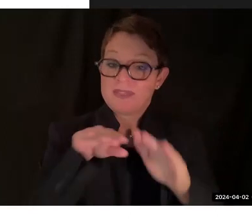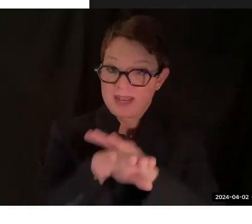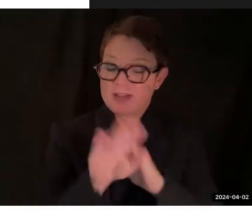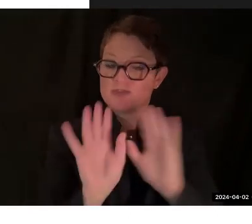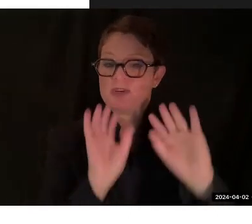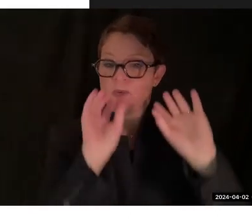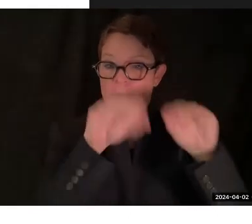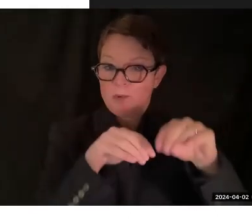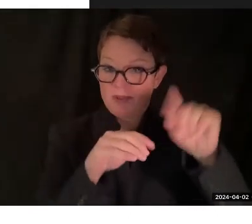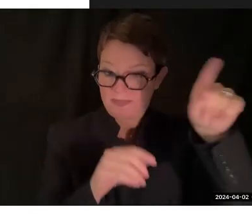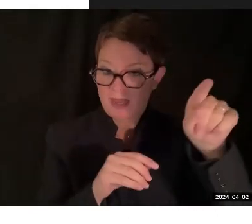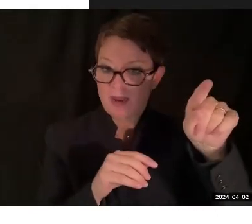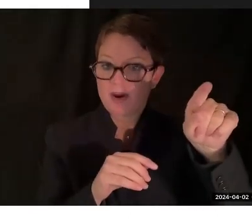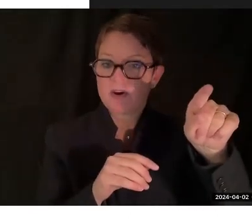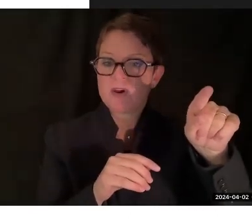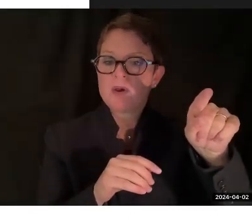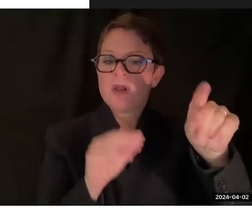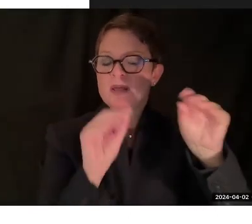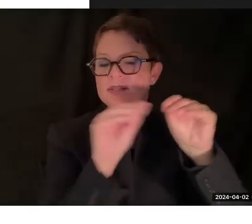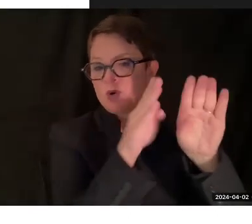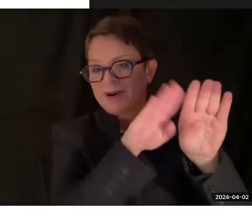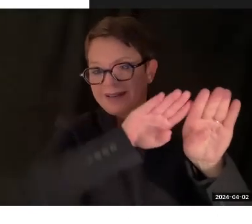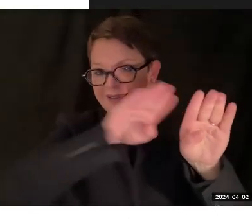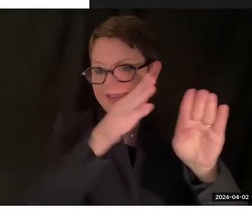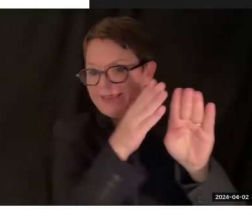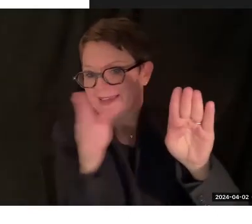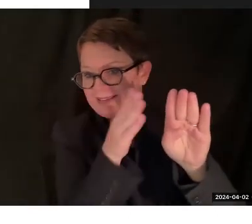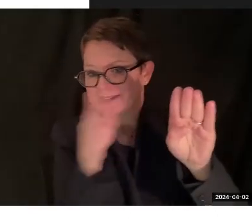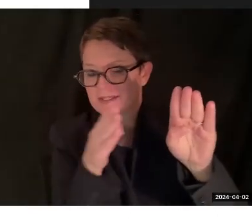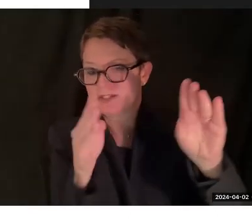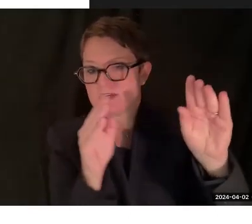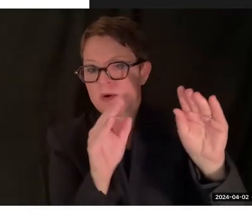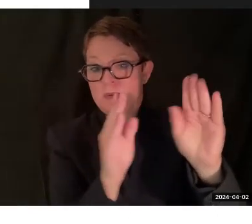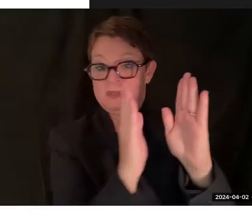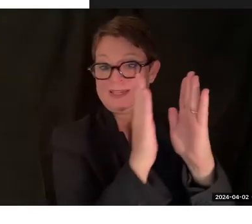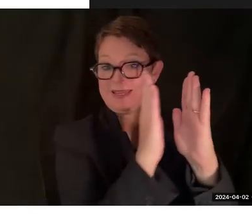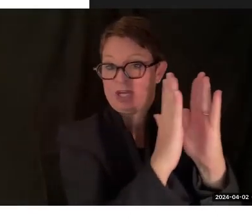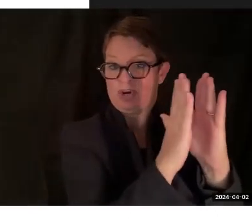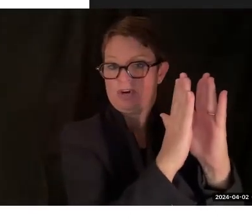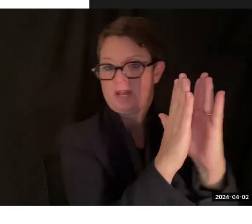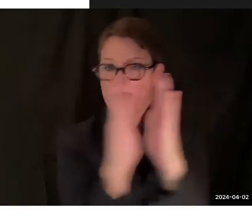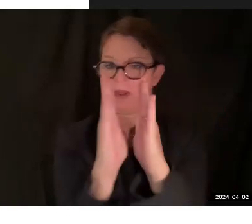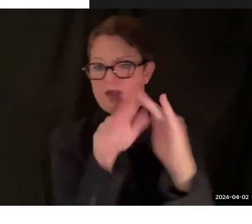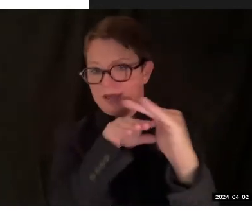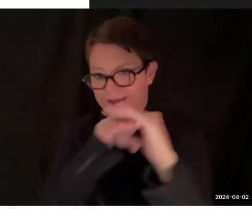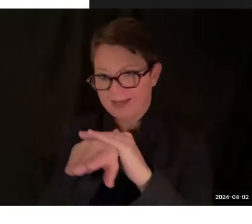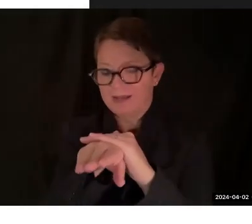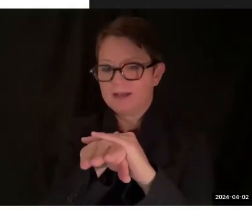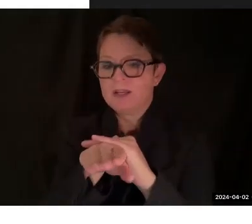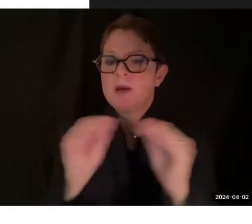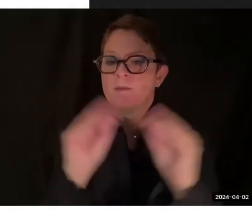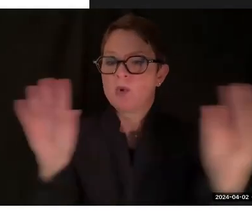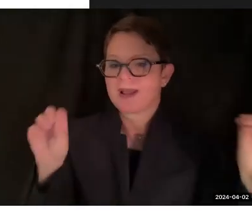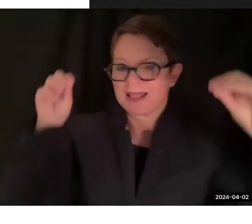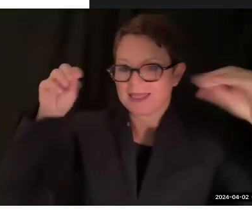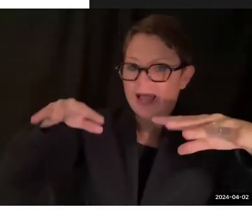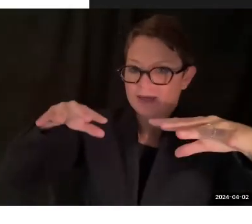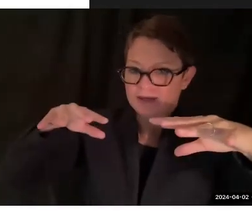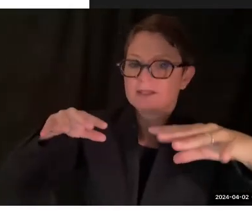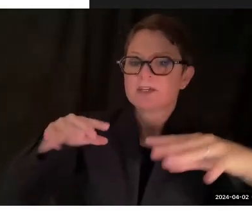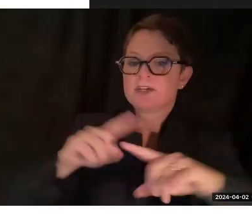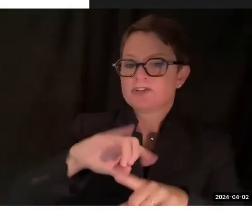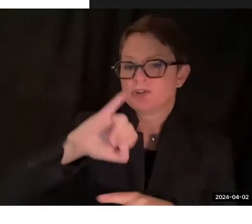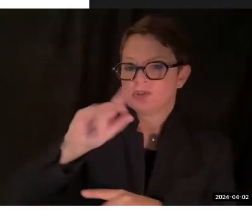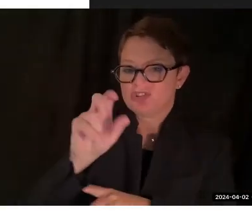in further to the east, allowing more light, natural light, to the Jefferson Station